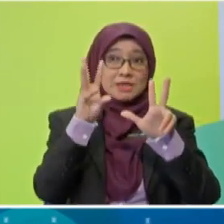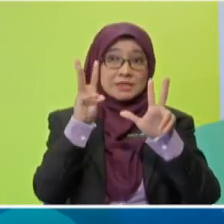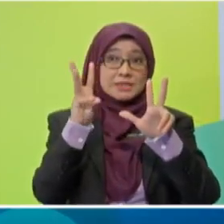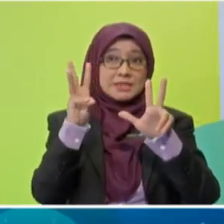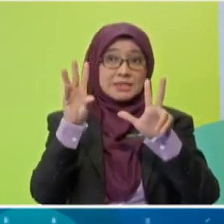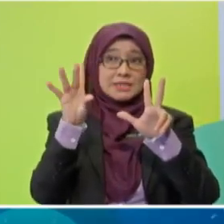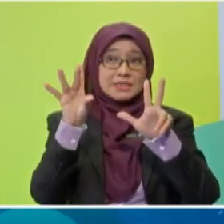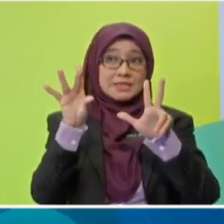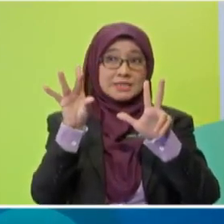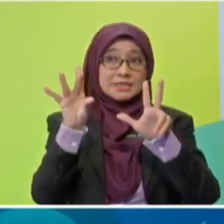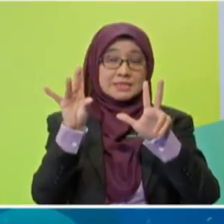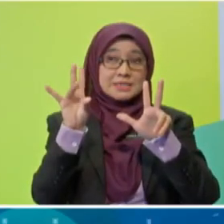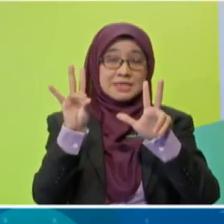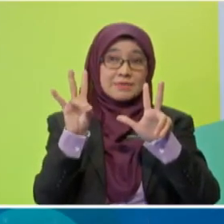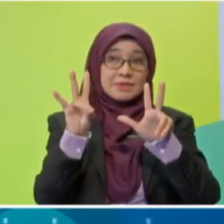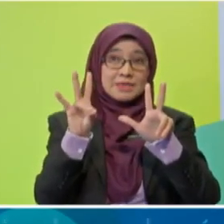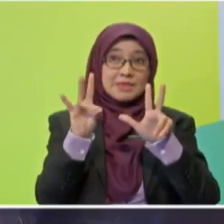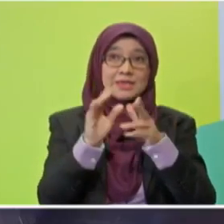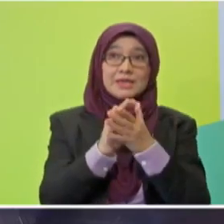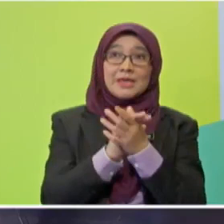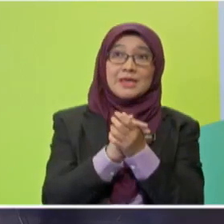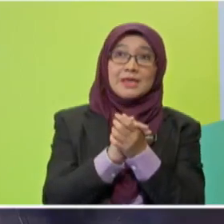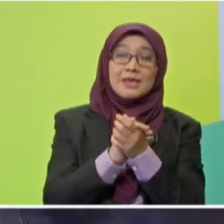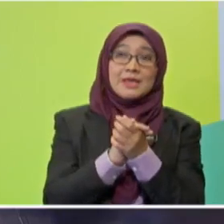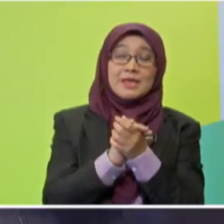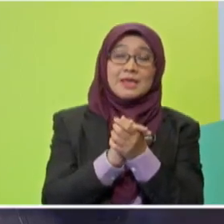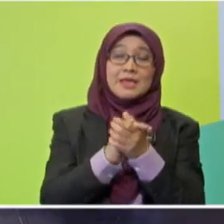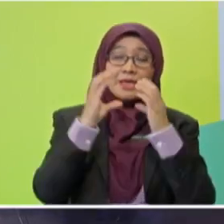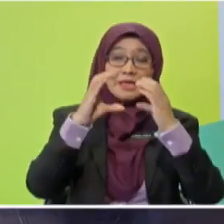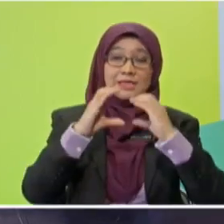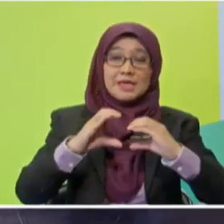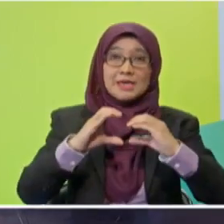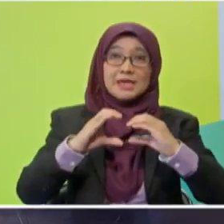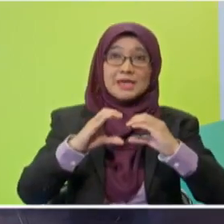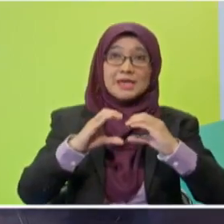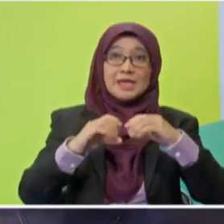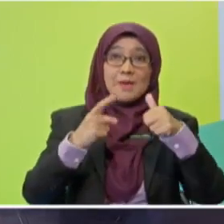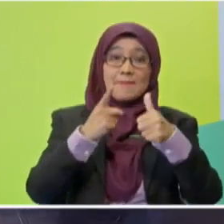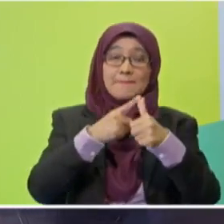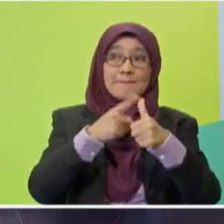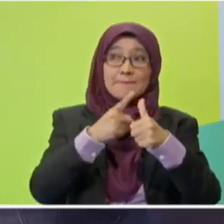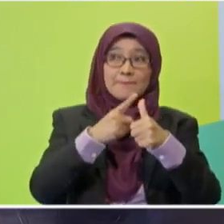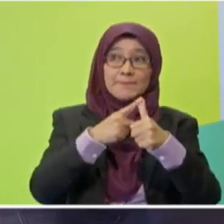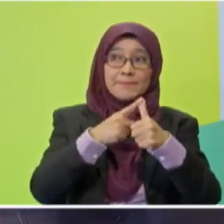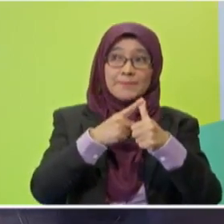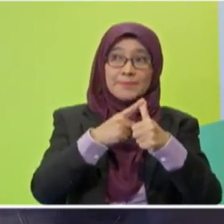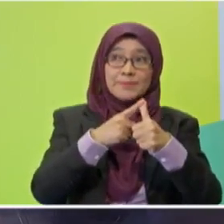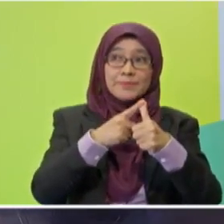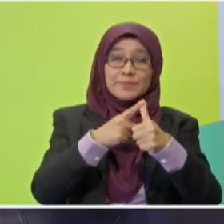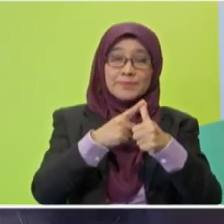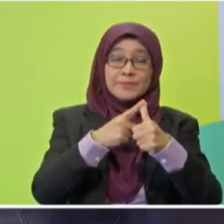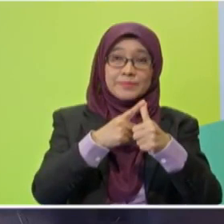23.67. Okay. What was the first step, Desiga? When you divide 56.808